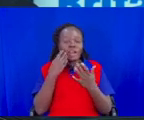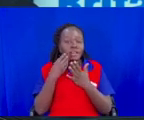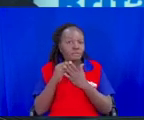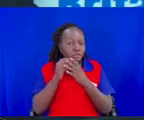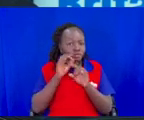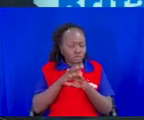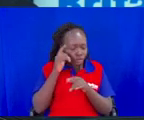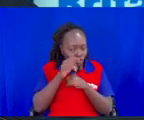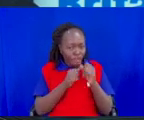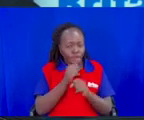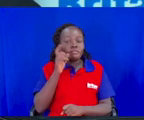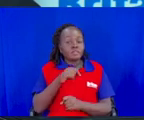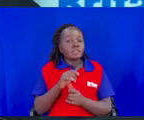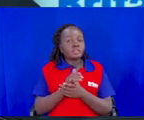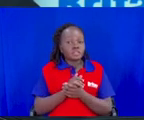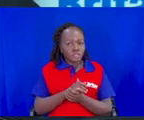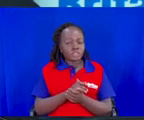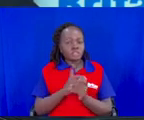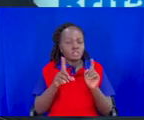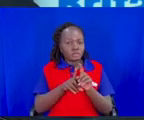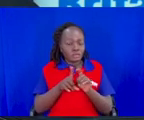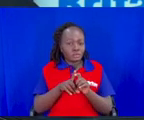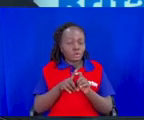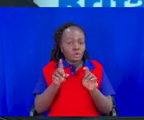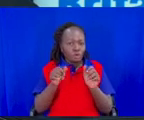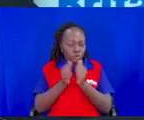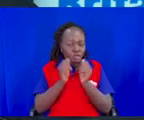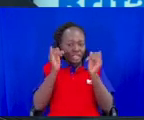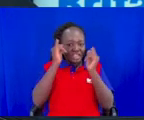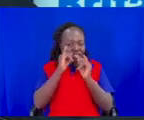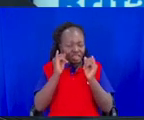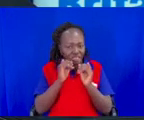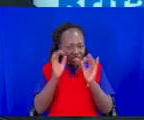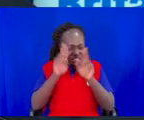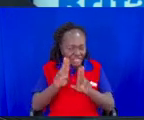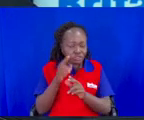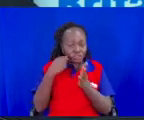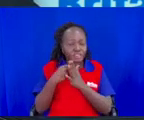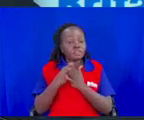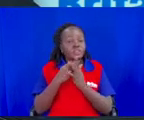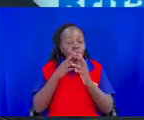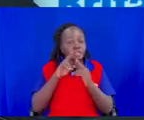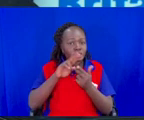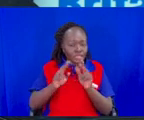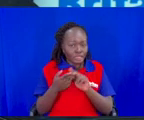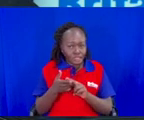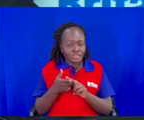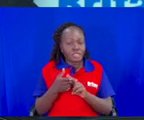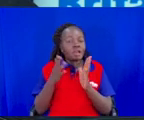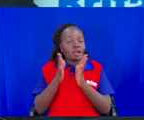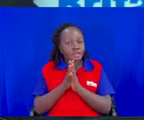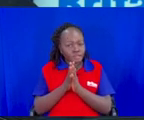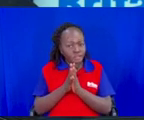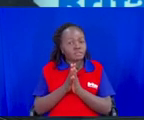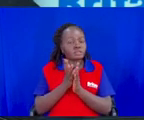for the year then ended in accordance with international financial reporting standards and the requirements of the